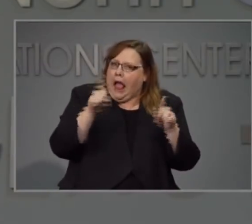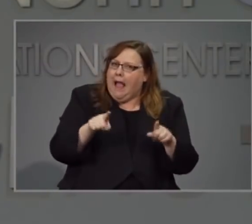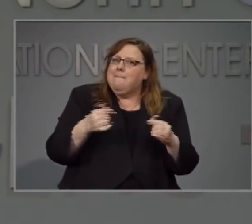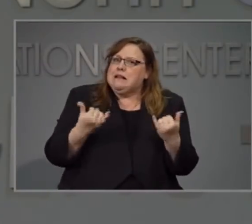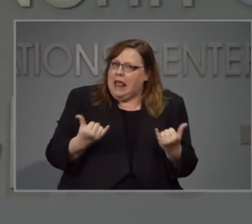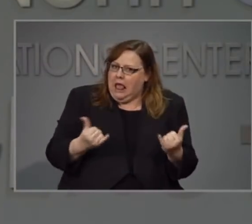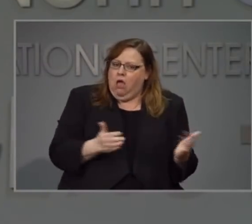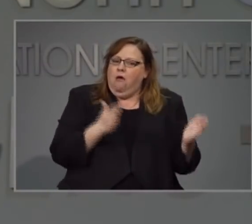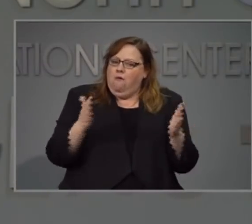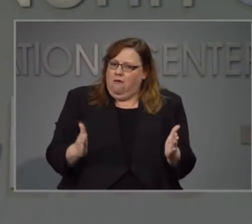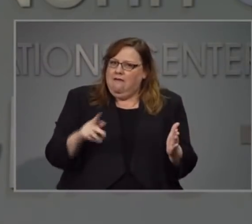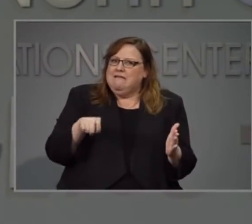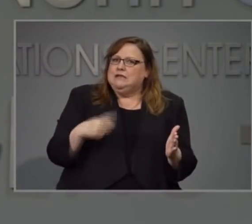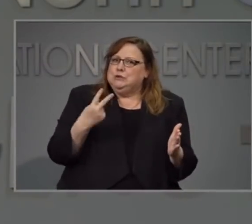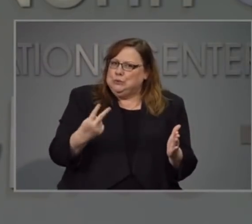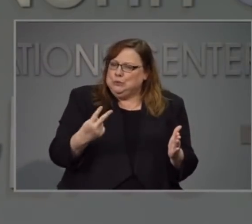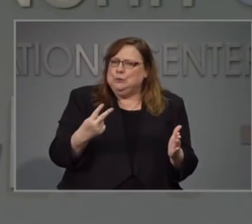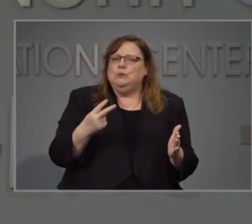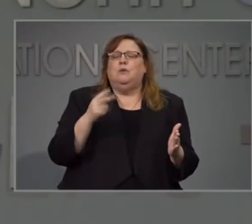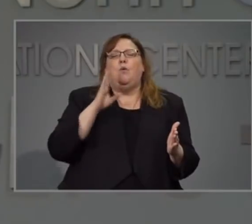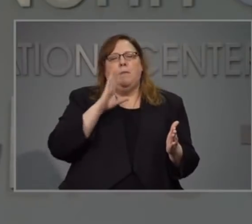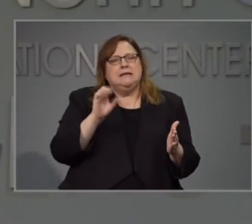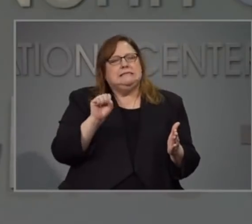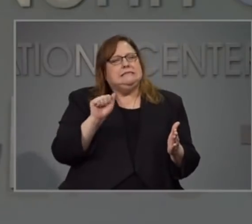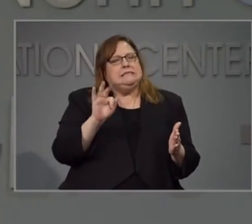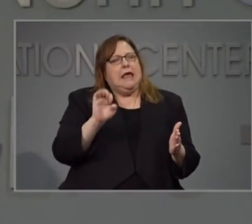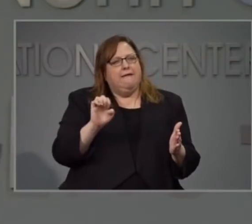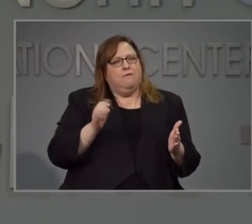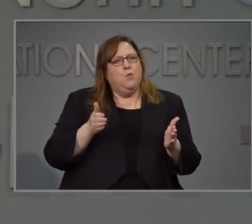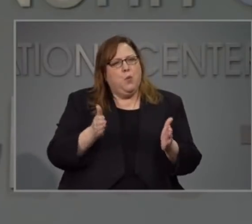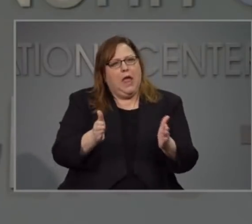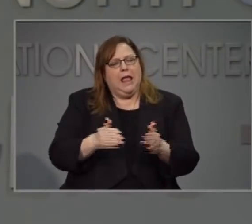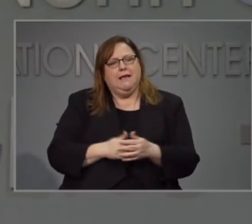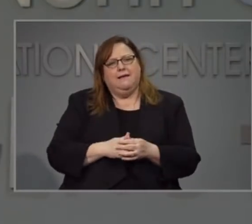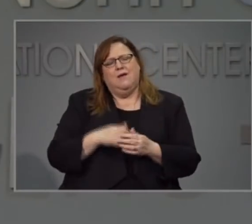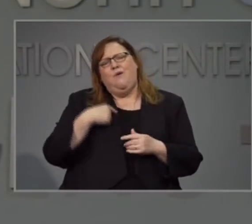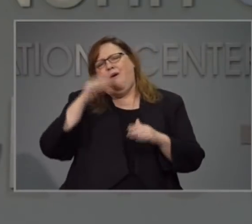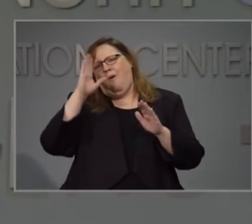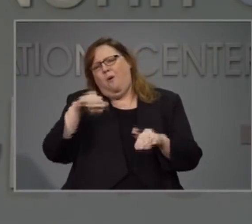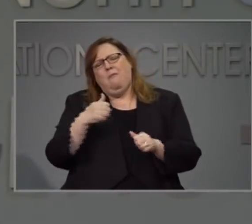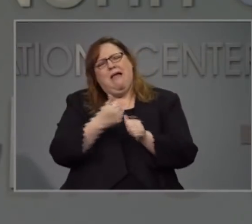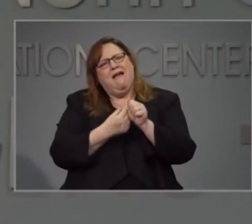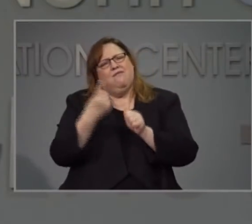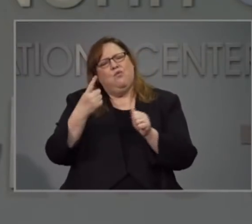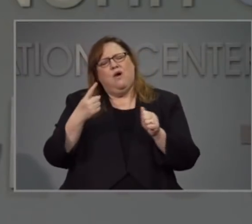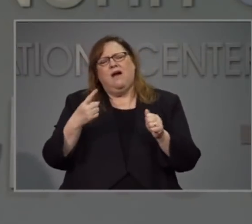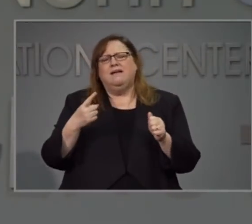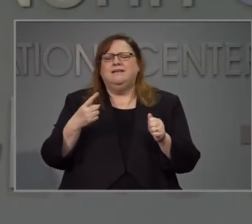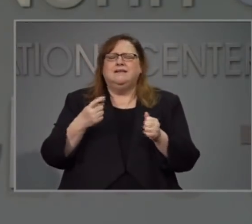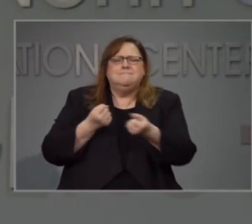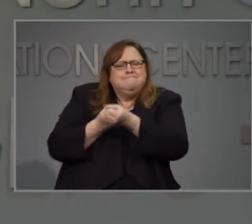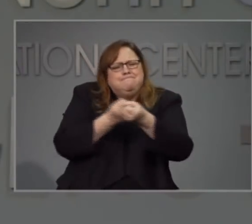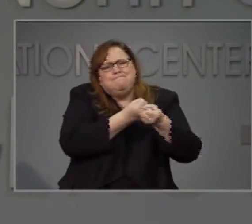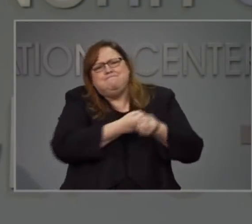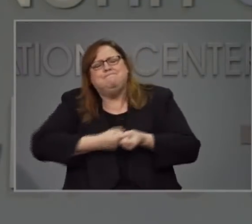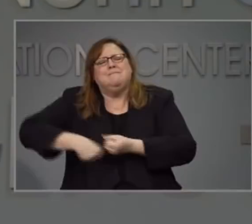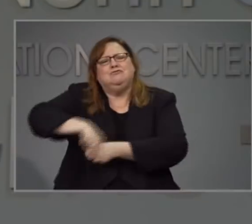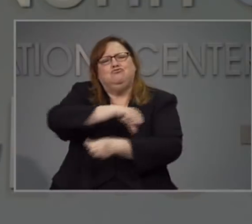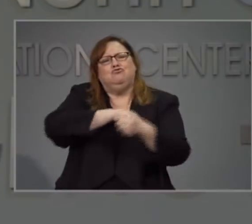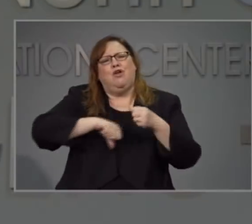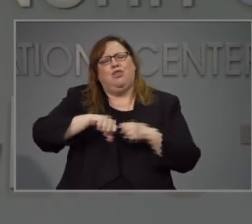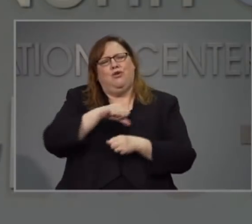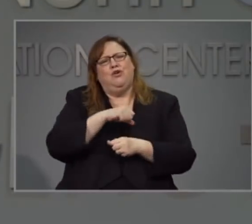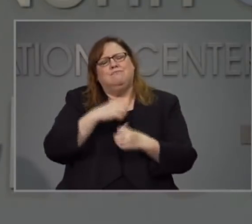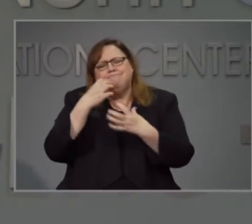be done in a safe way. So we hope that everybody can stick together, look out for each other,